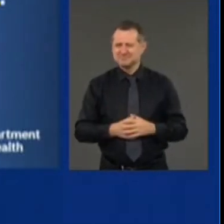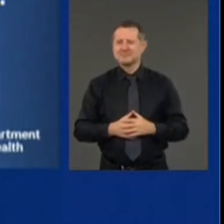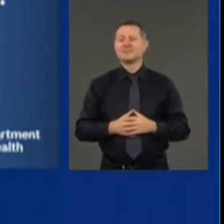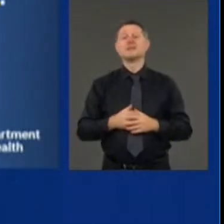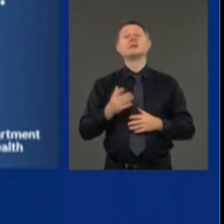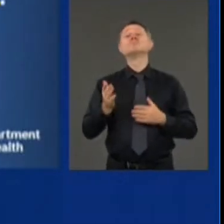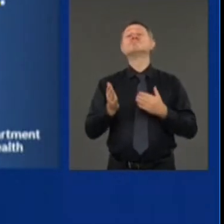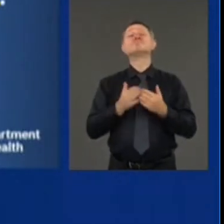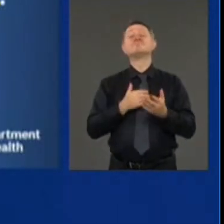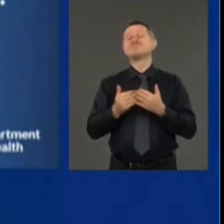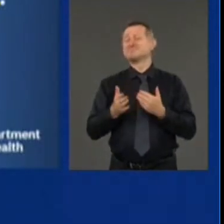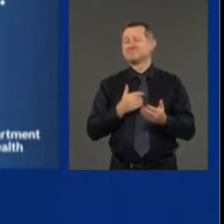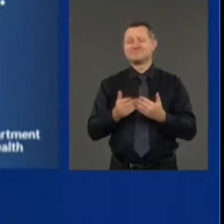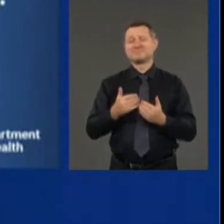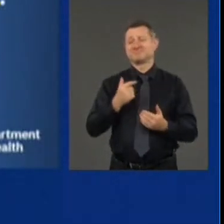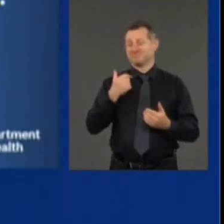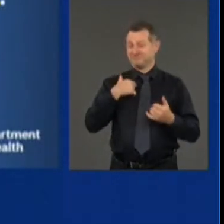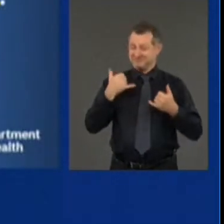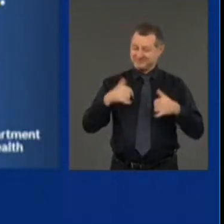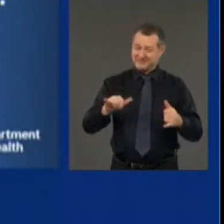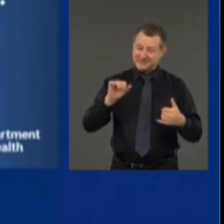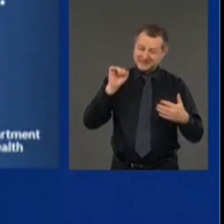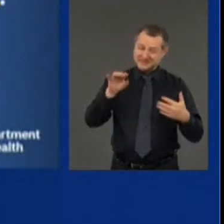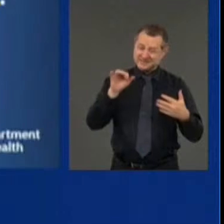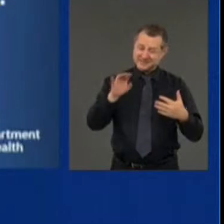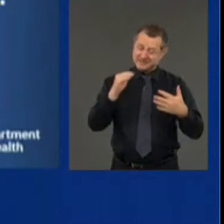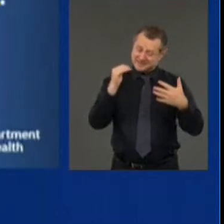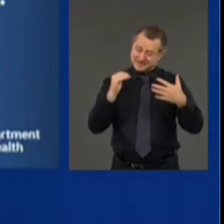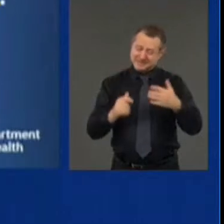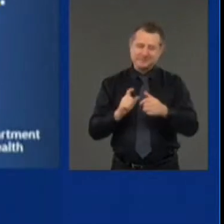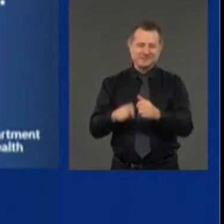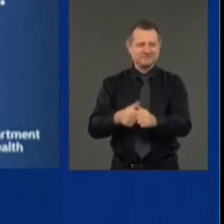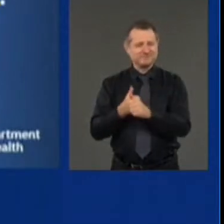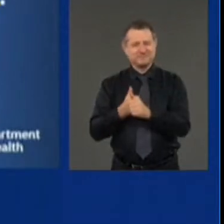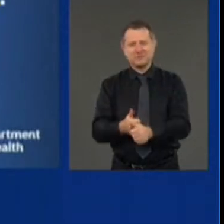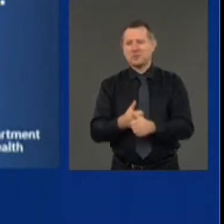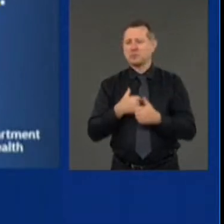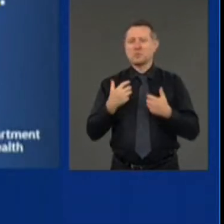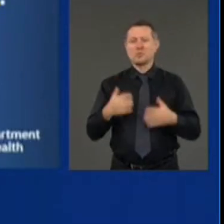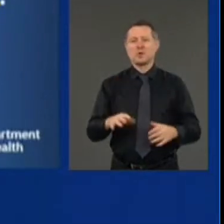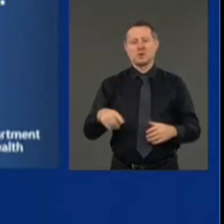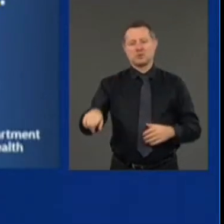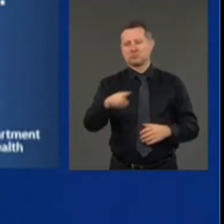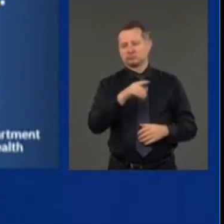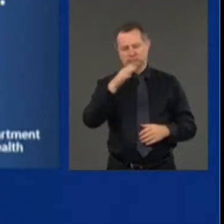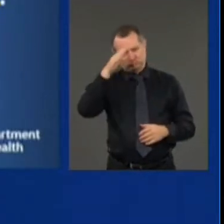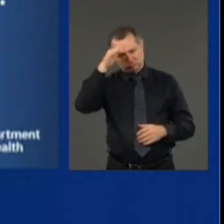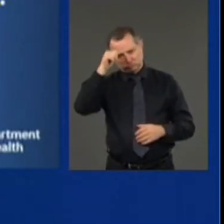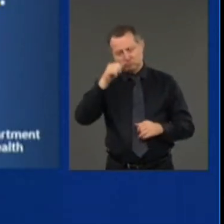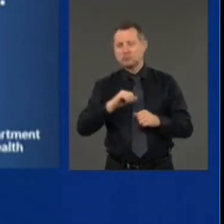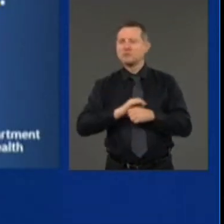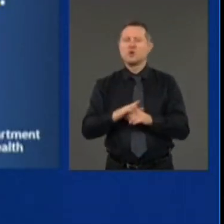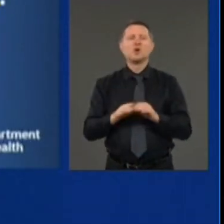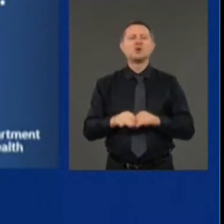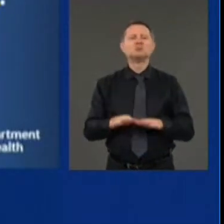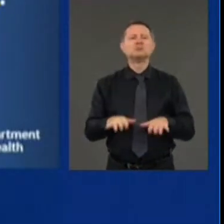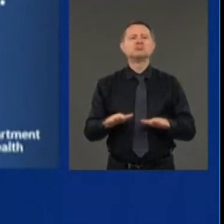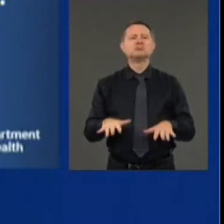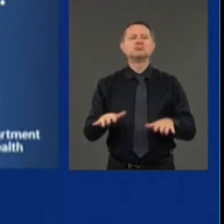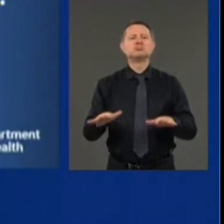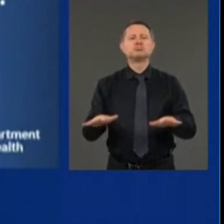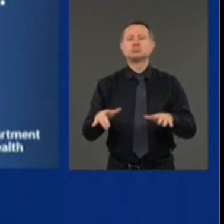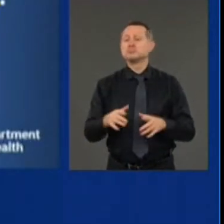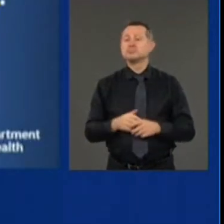We know that despite our best efforts, COVID continued to spread in nursing homes nationwide. From those early